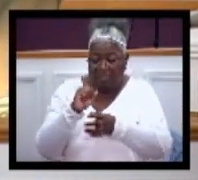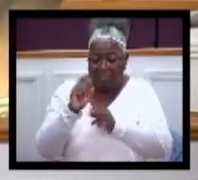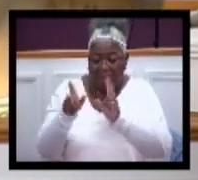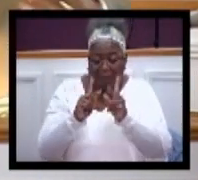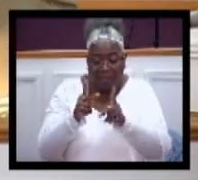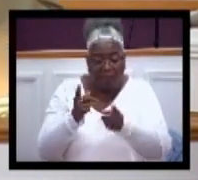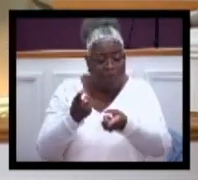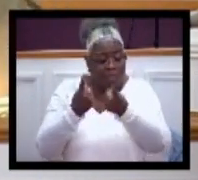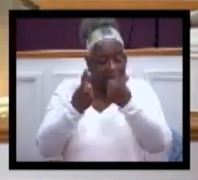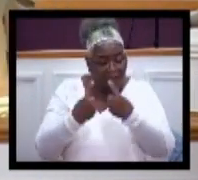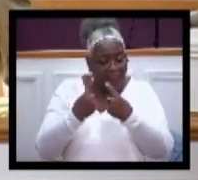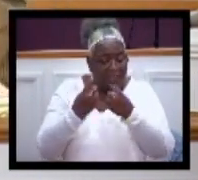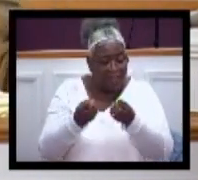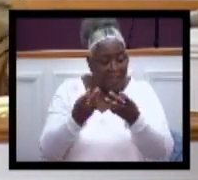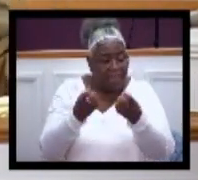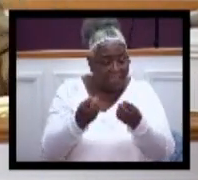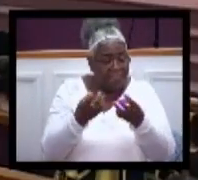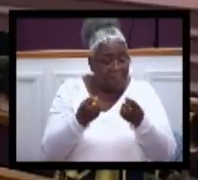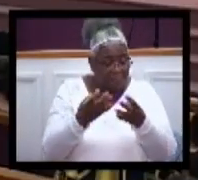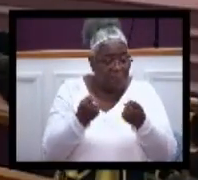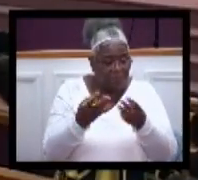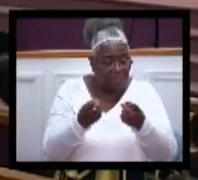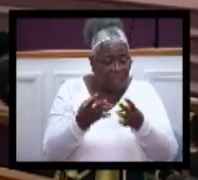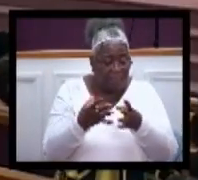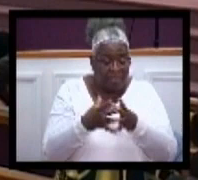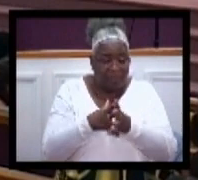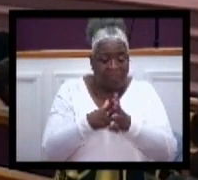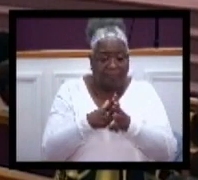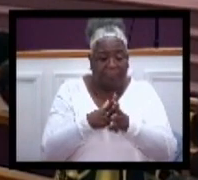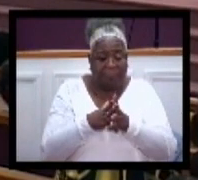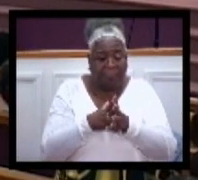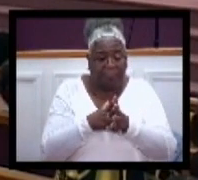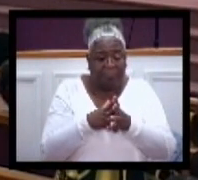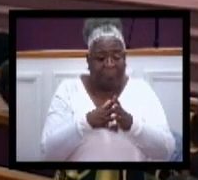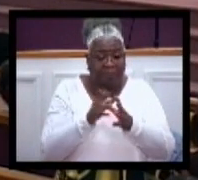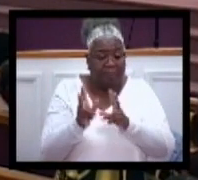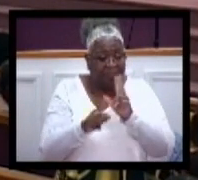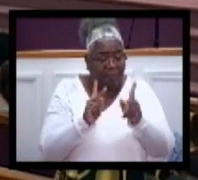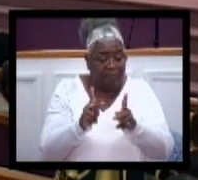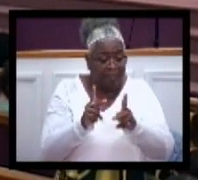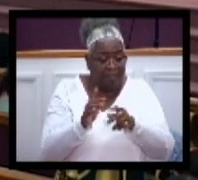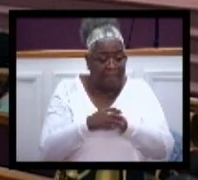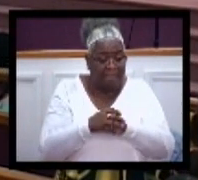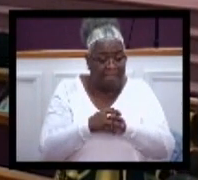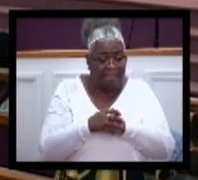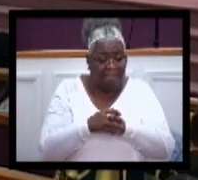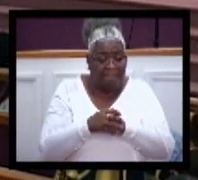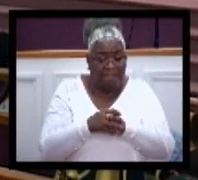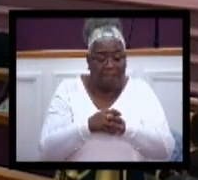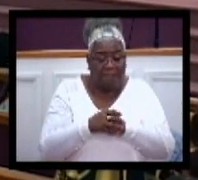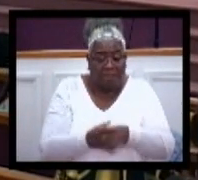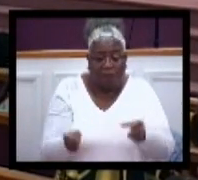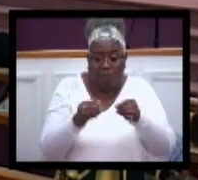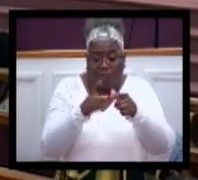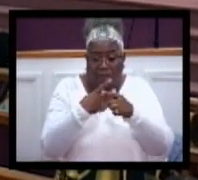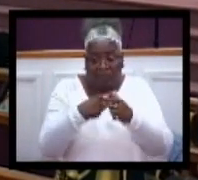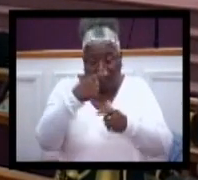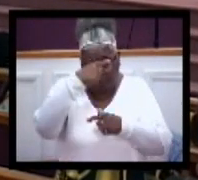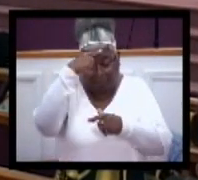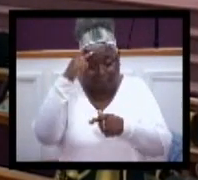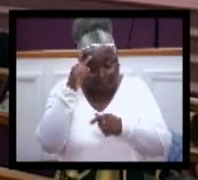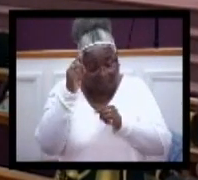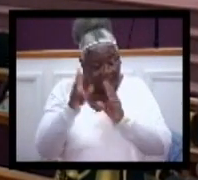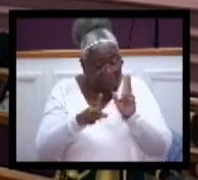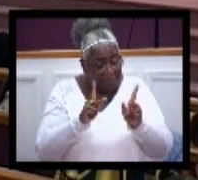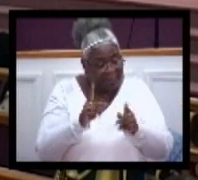droves, and their numbers will outgrow that of the Caucasian people. Oh, y'all don't hear me